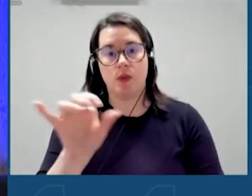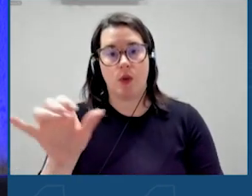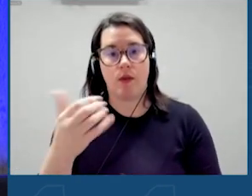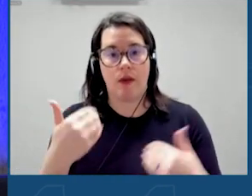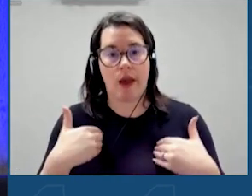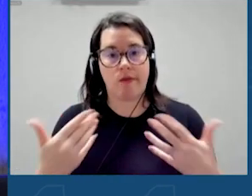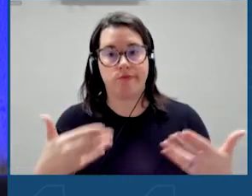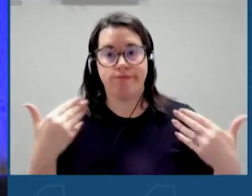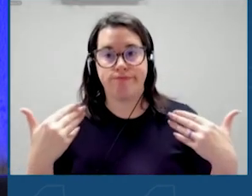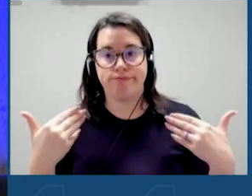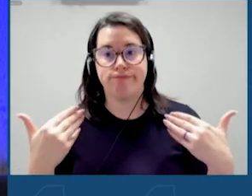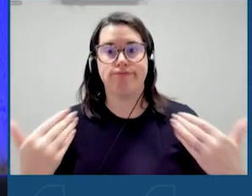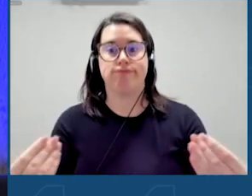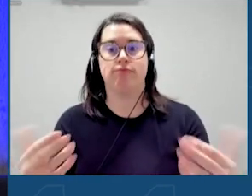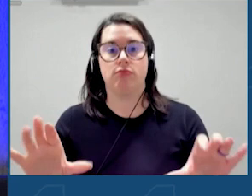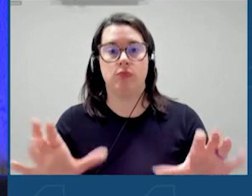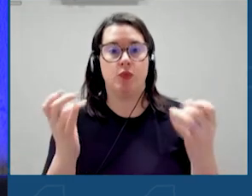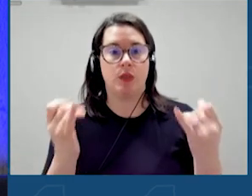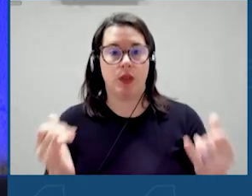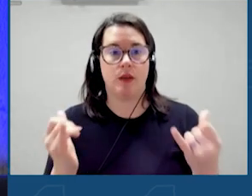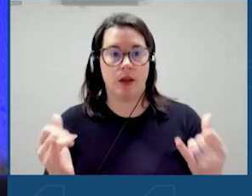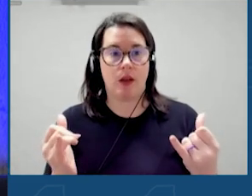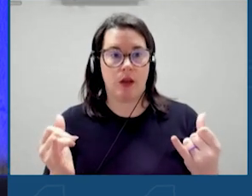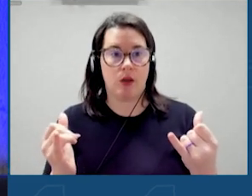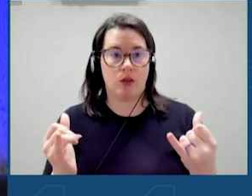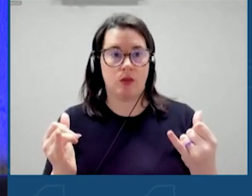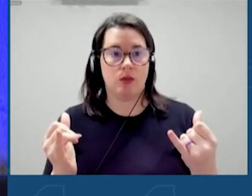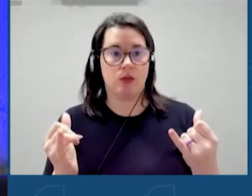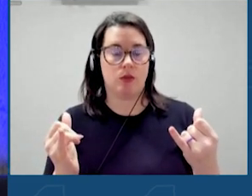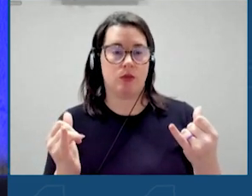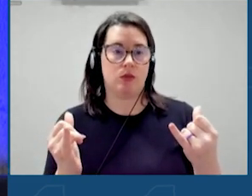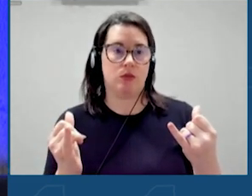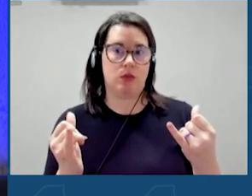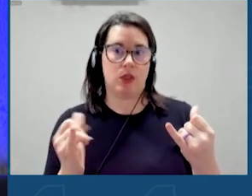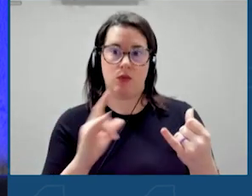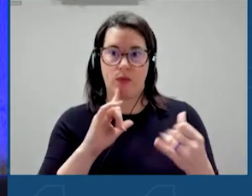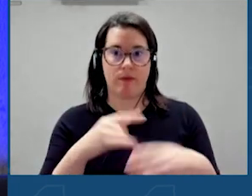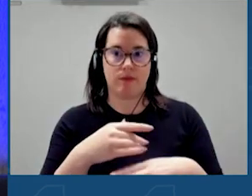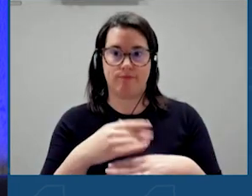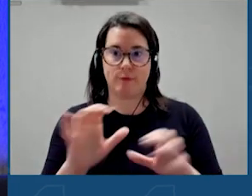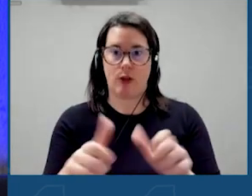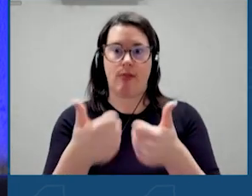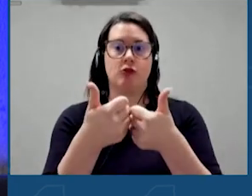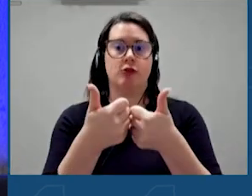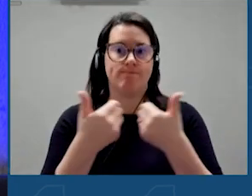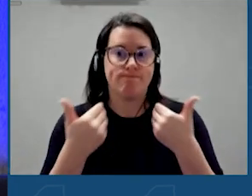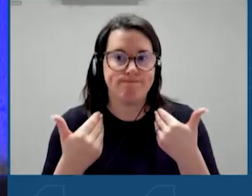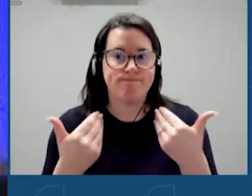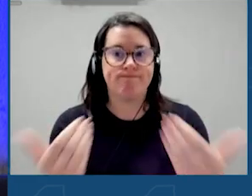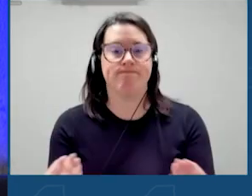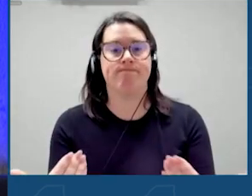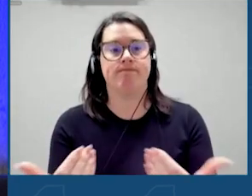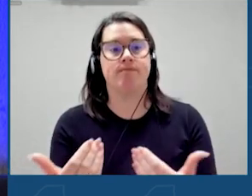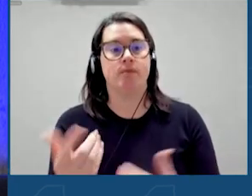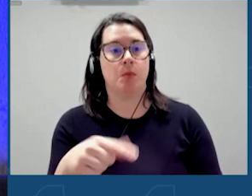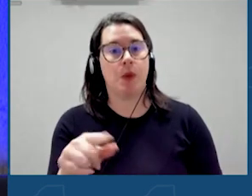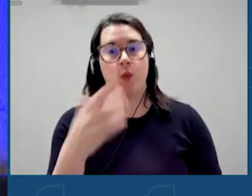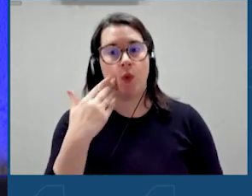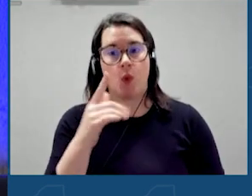right now, leaning hard into the challenges. Those of you who don't know me